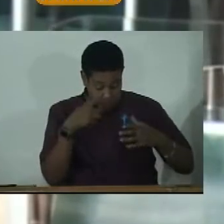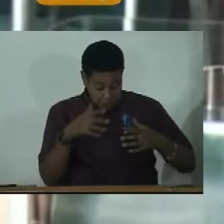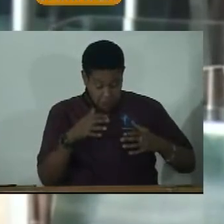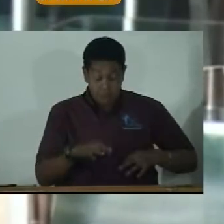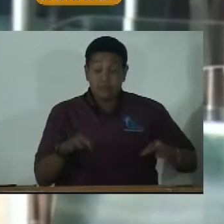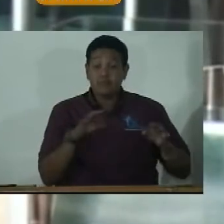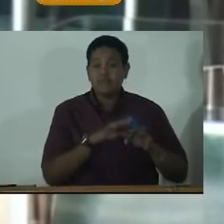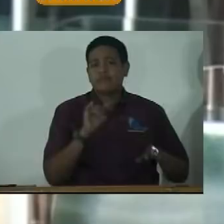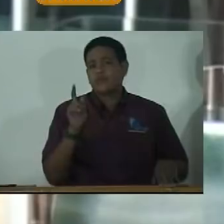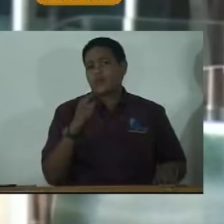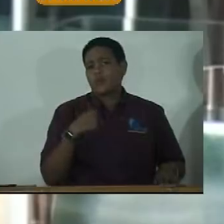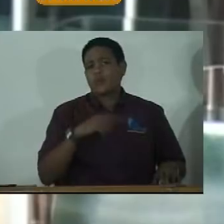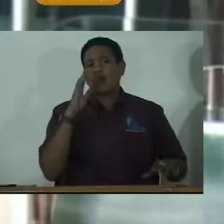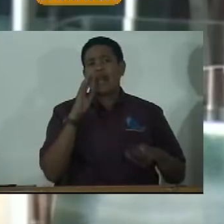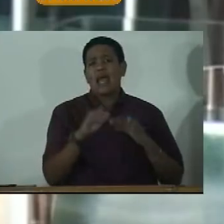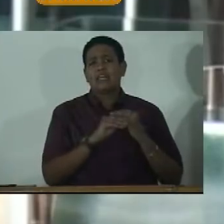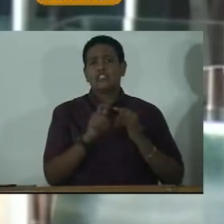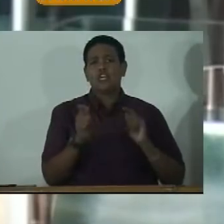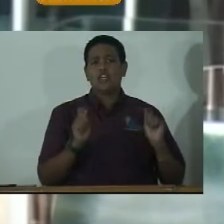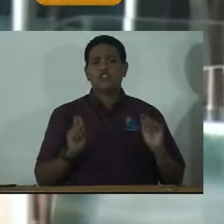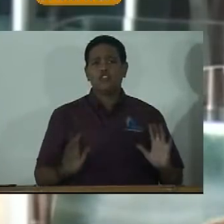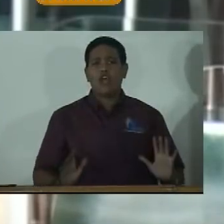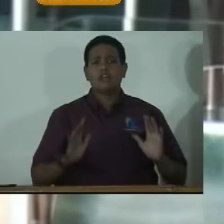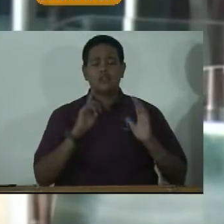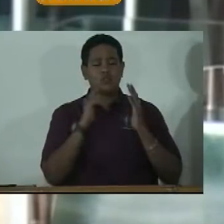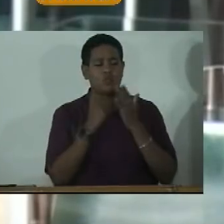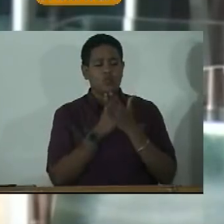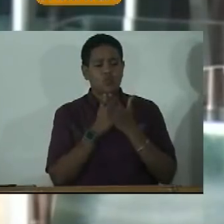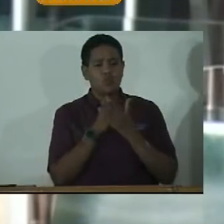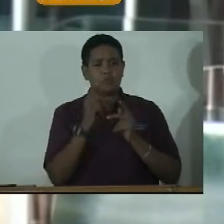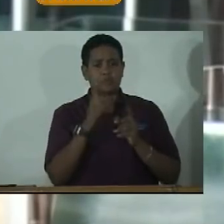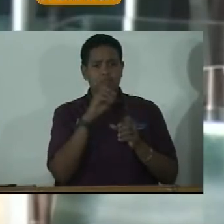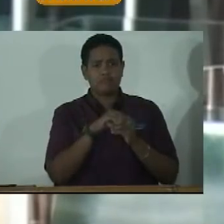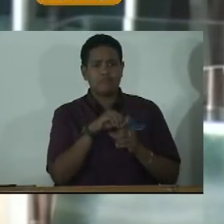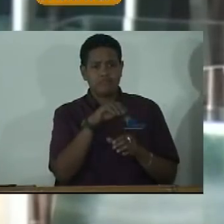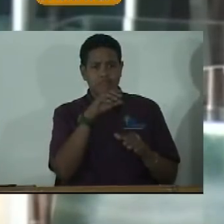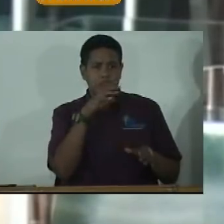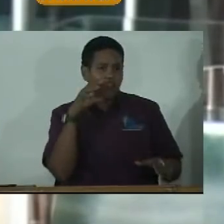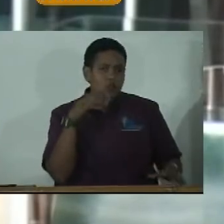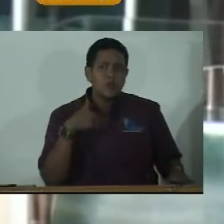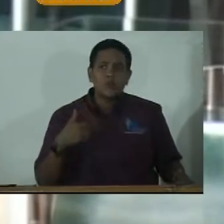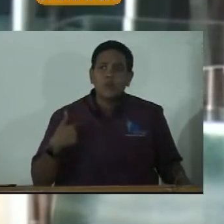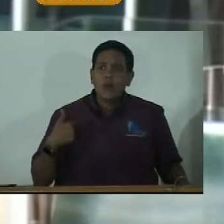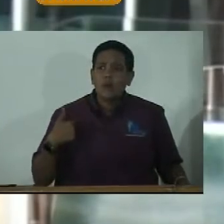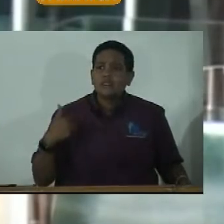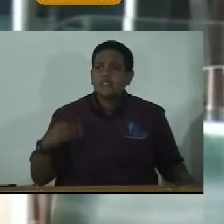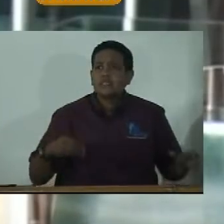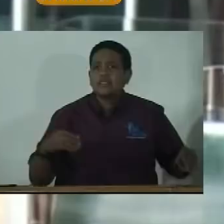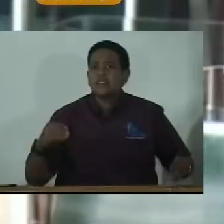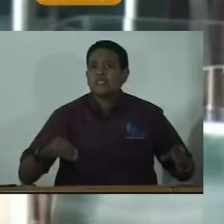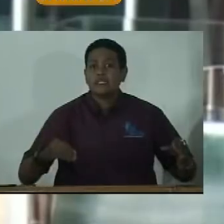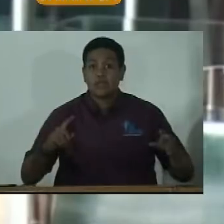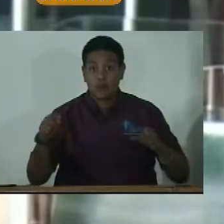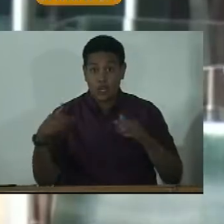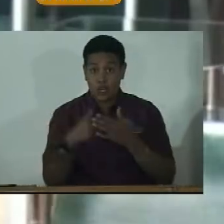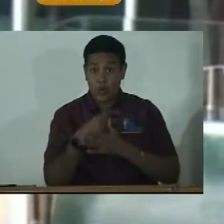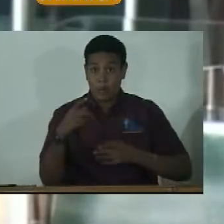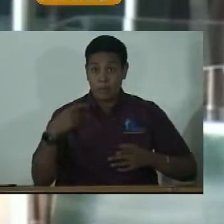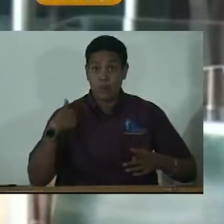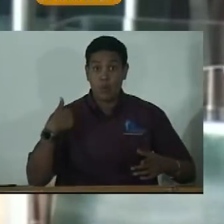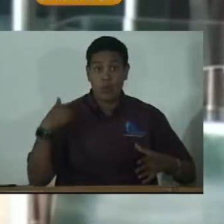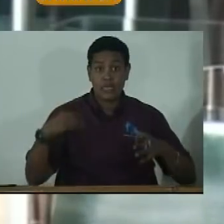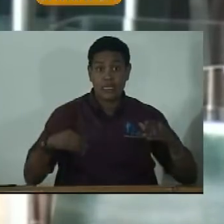is where we're also going to attract new players into the market. And when you introduce new players into the